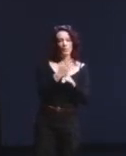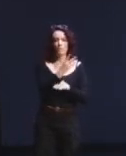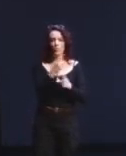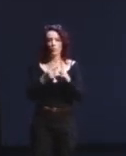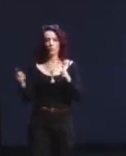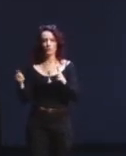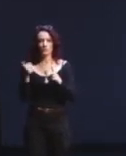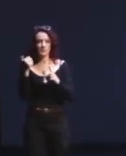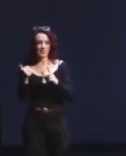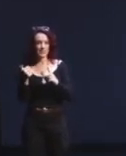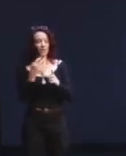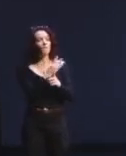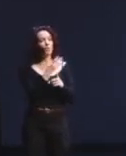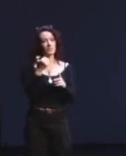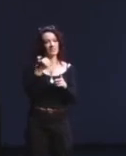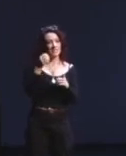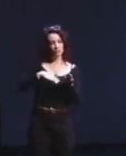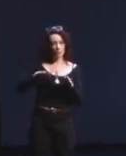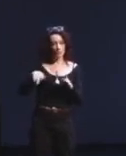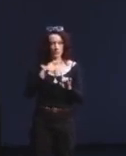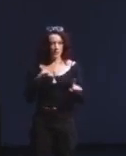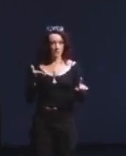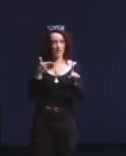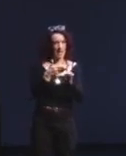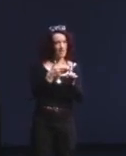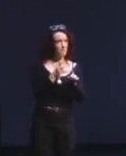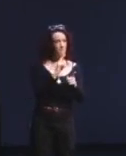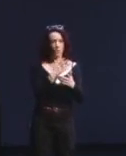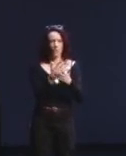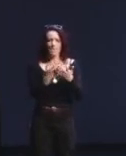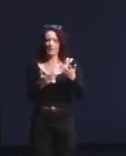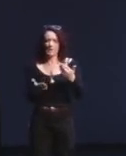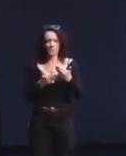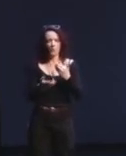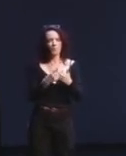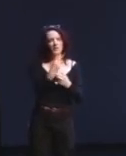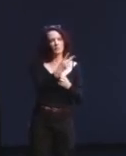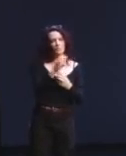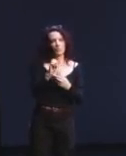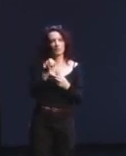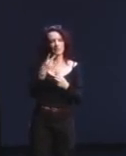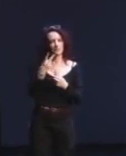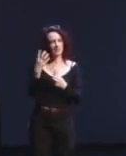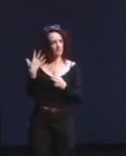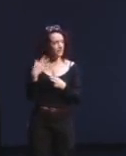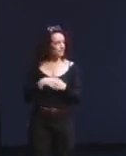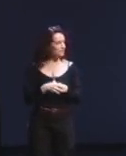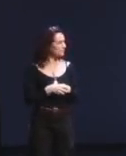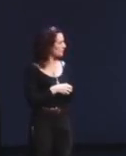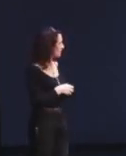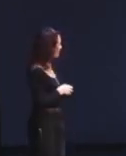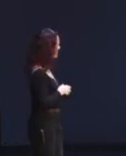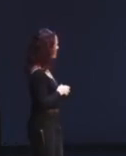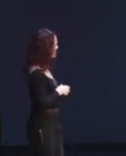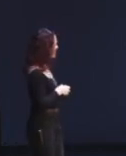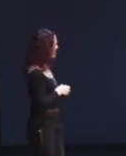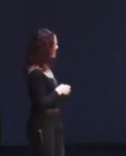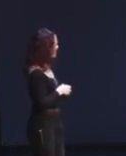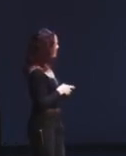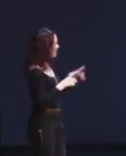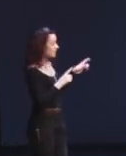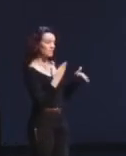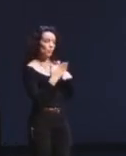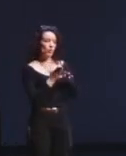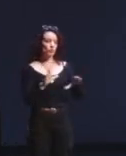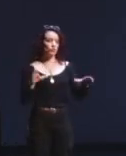reaching 165 children with our weekly music lessons by 25. It's one of the workshops that we ran at Stoller Hall not